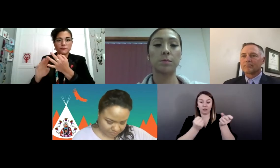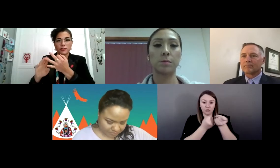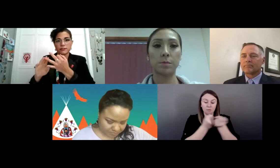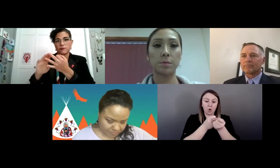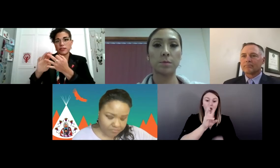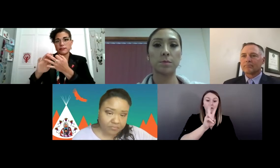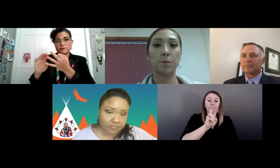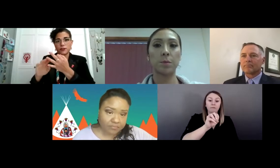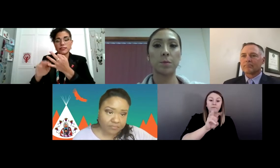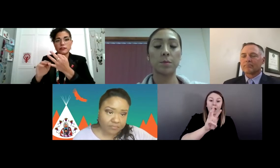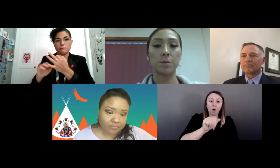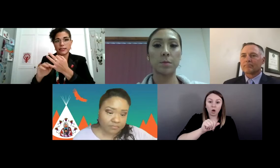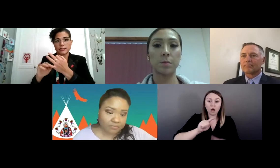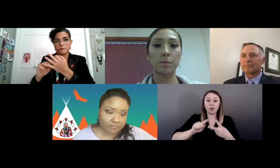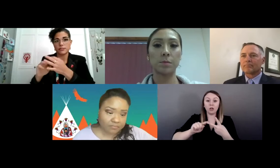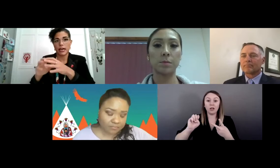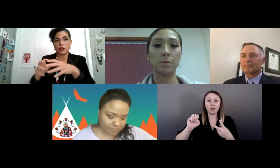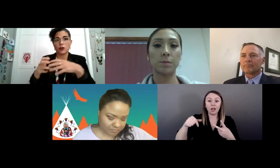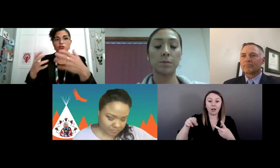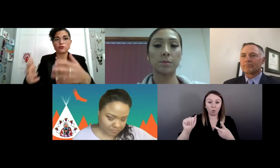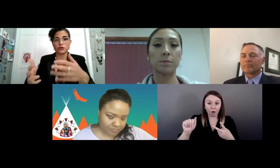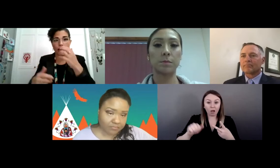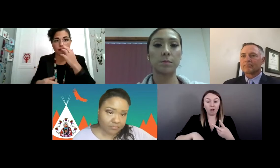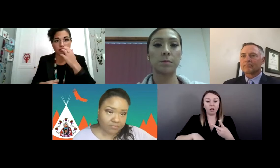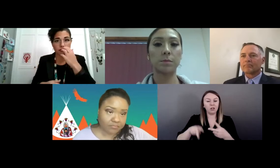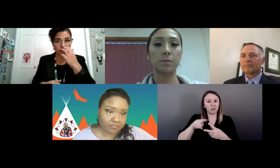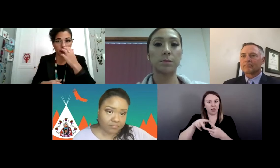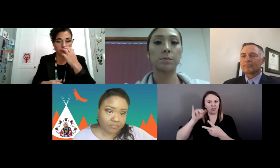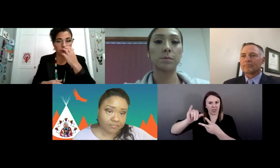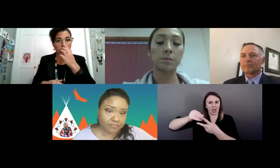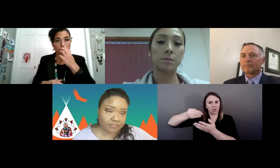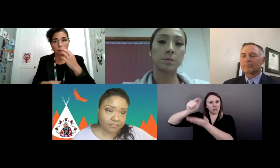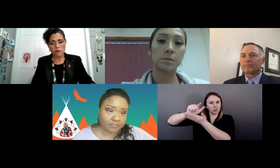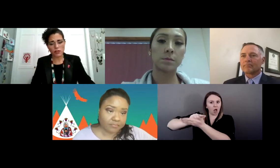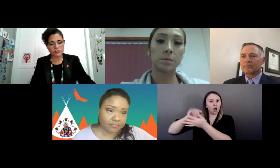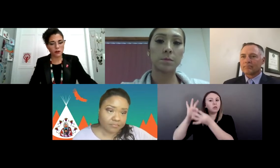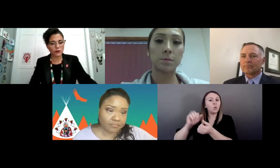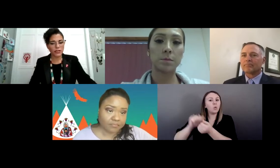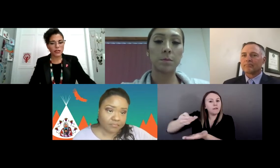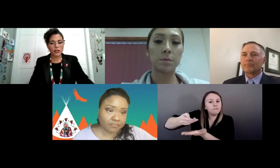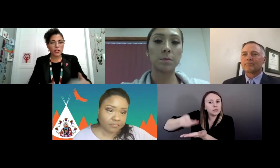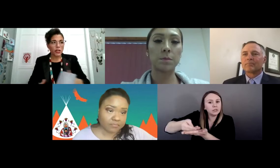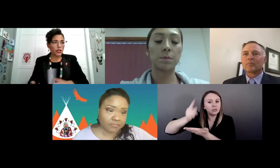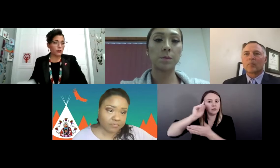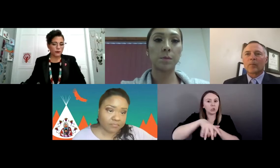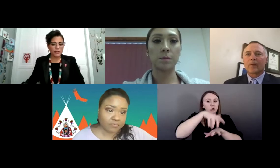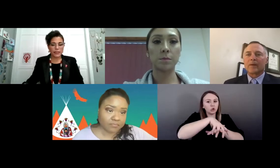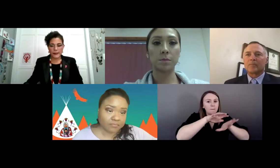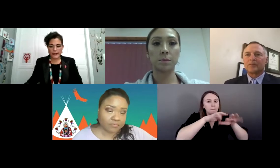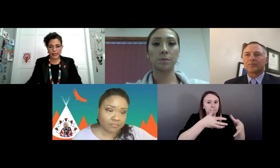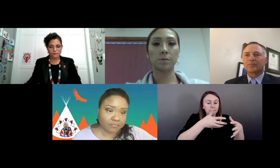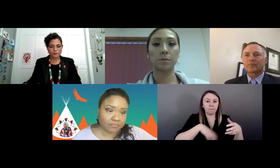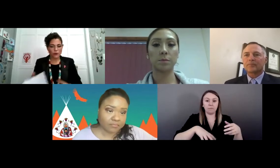these funding mechanisms that go to tribes, right? And so, for